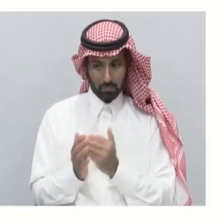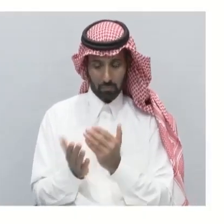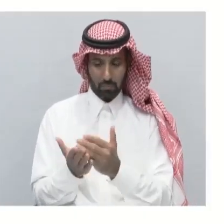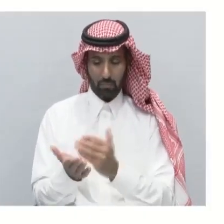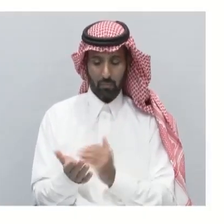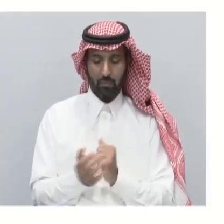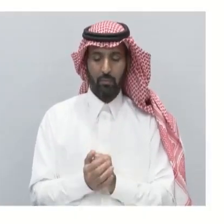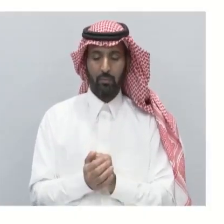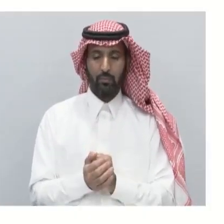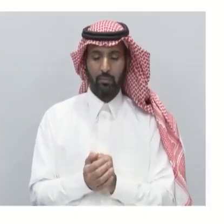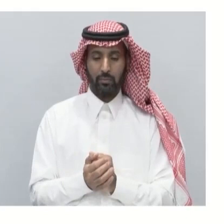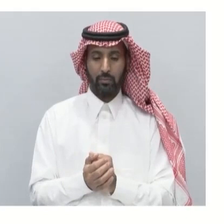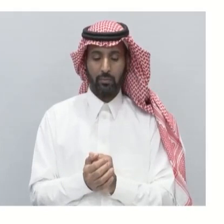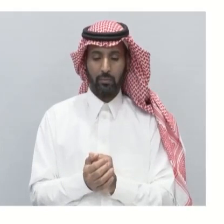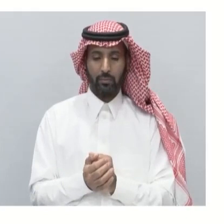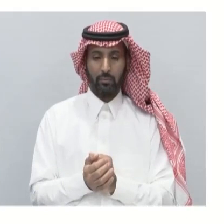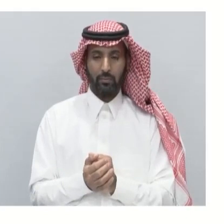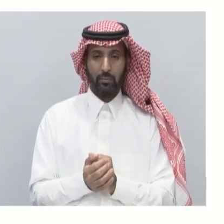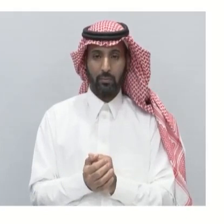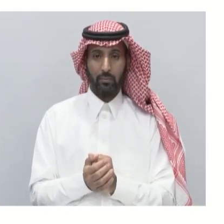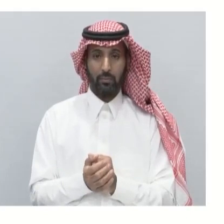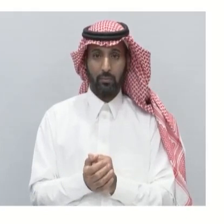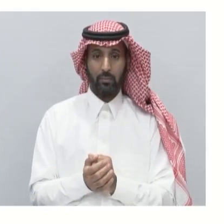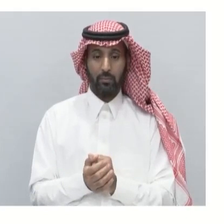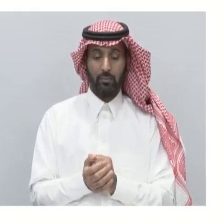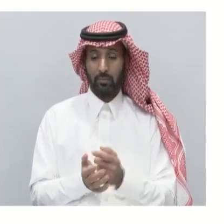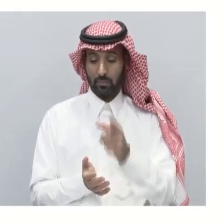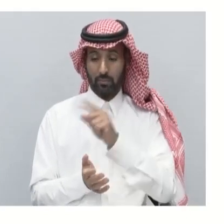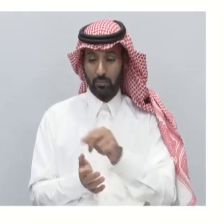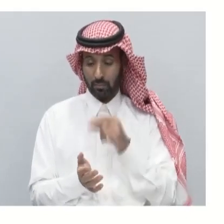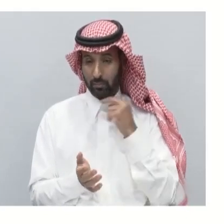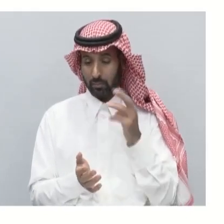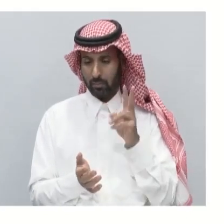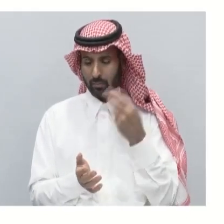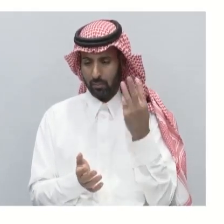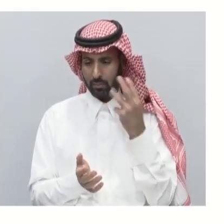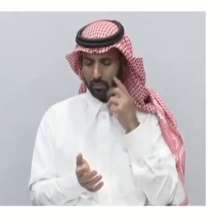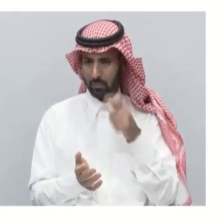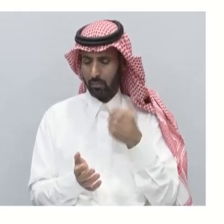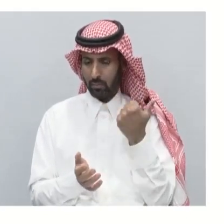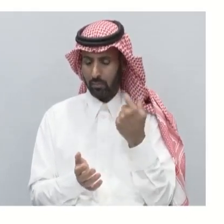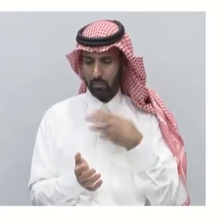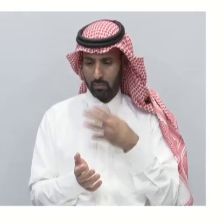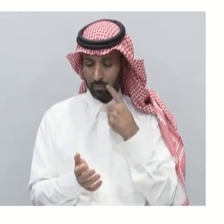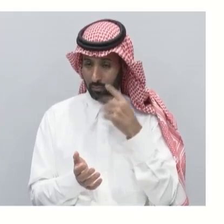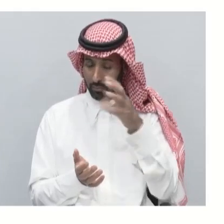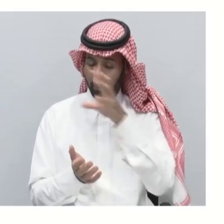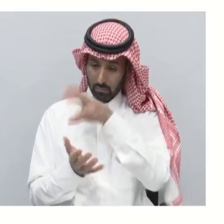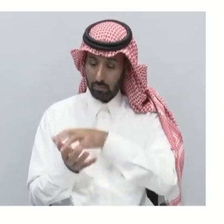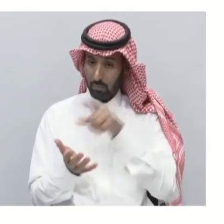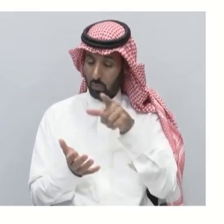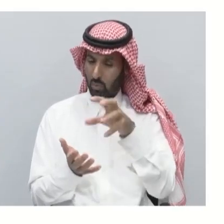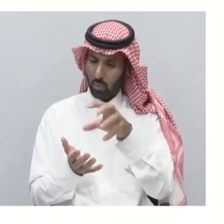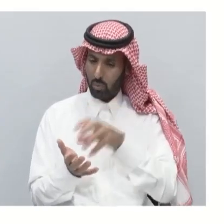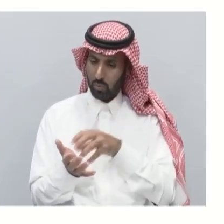I am about to send. So, question number 3 on page 41, complete the chart with your notes. Let's read the